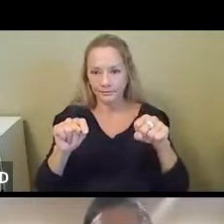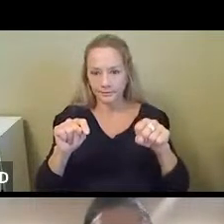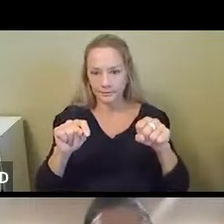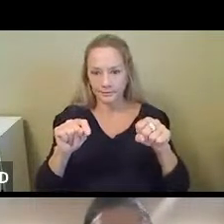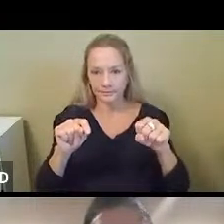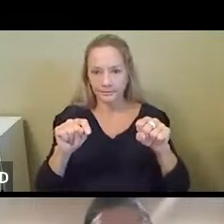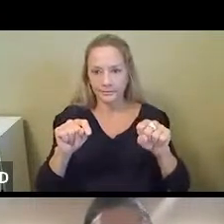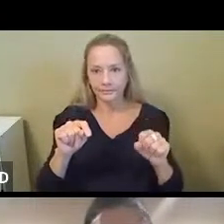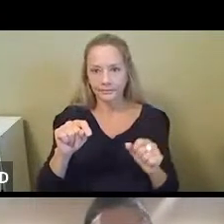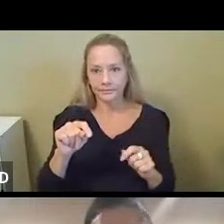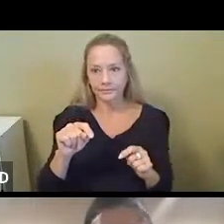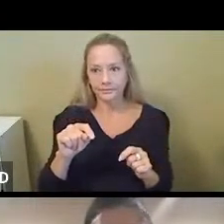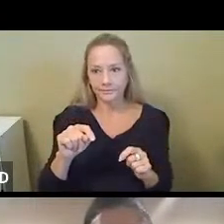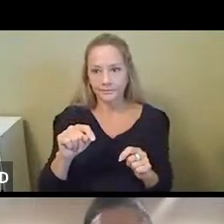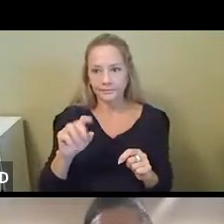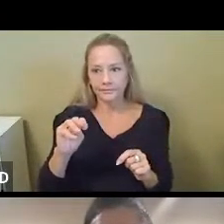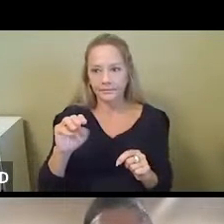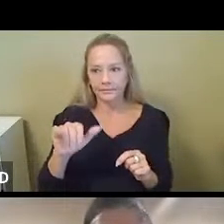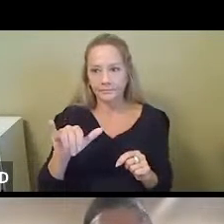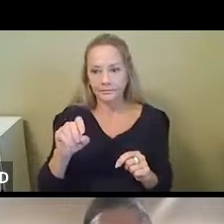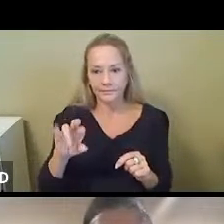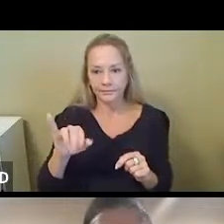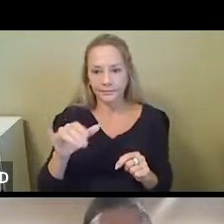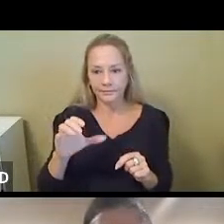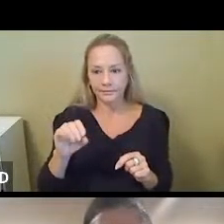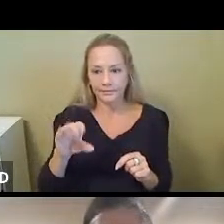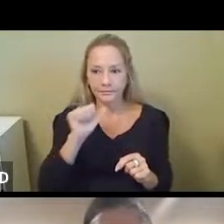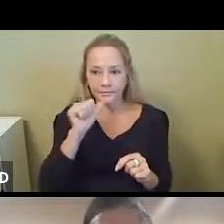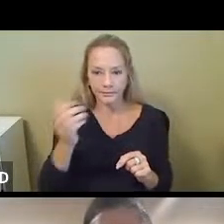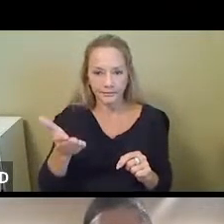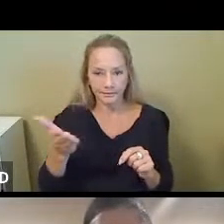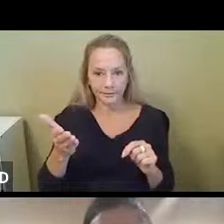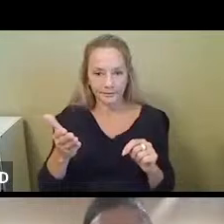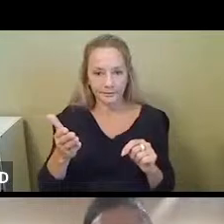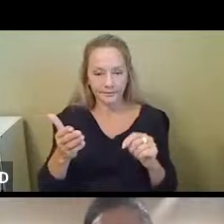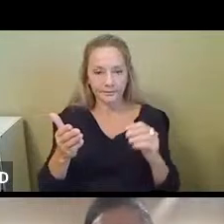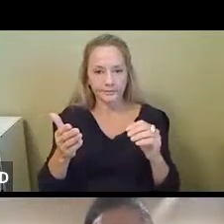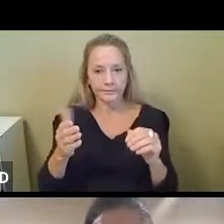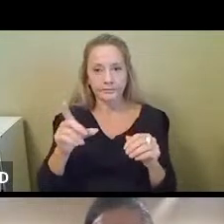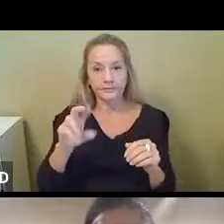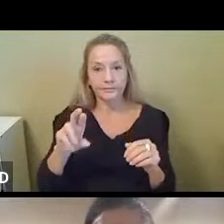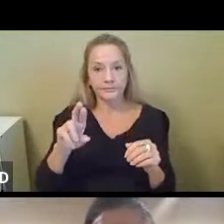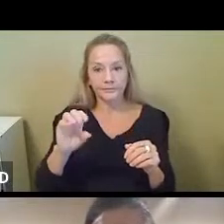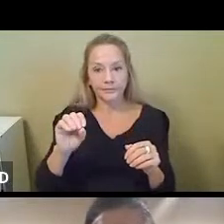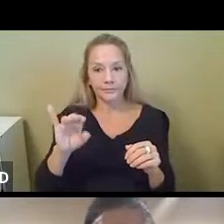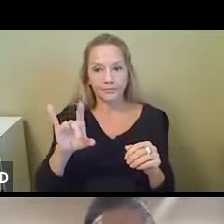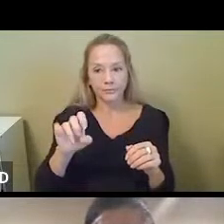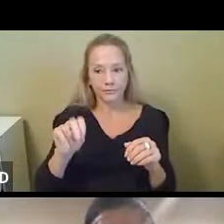Yes. Mayor Jacobs is not here. Dr. O'Brien, Yes.